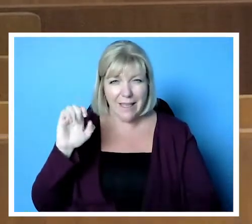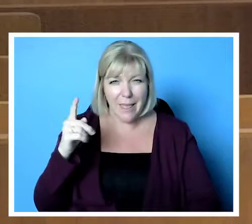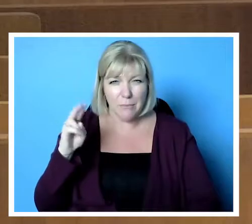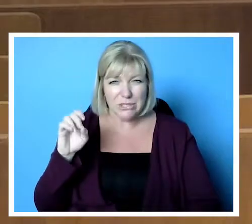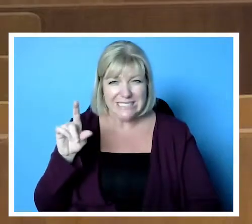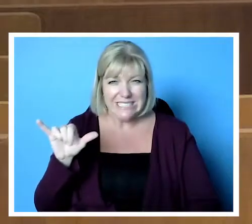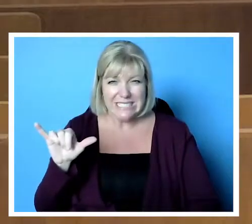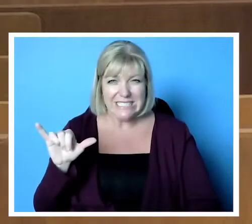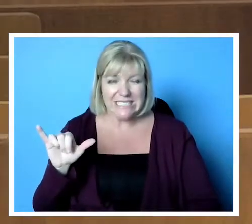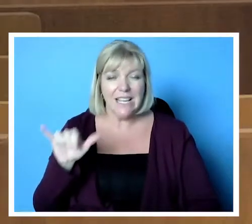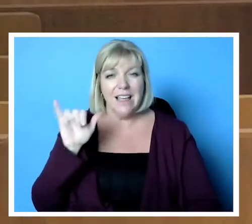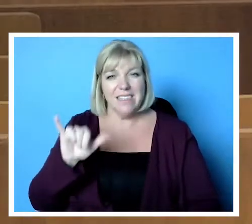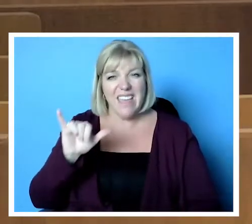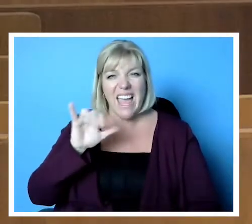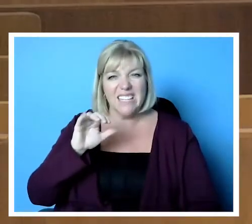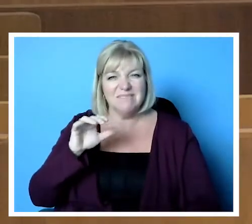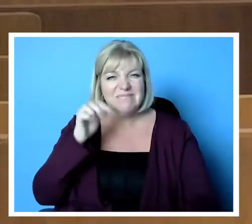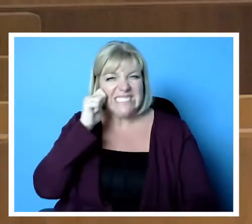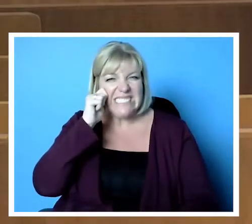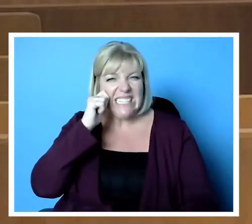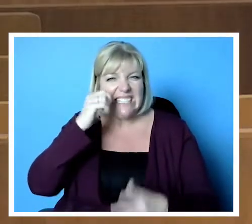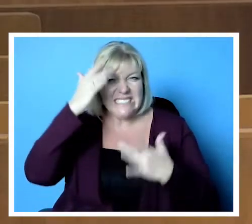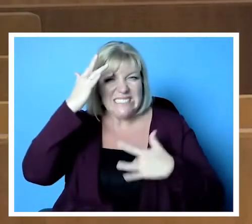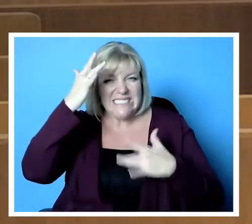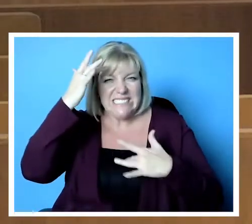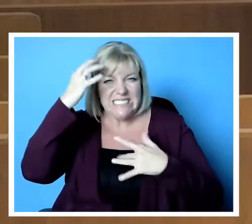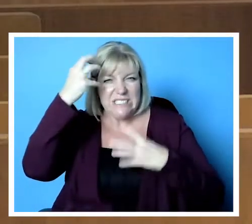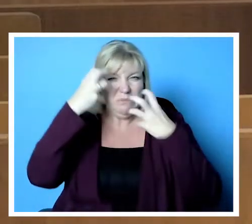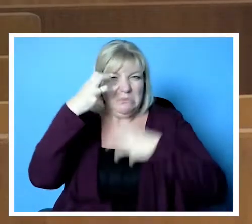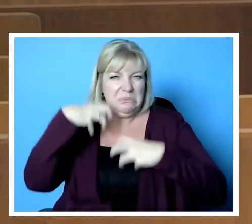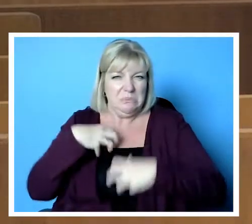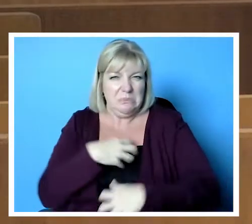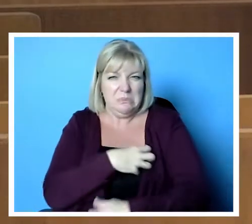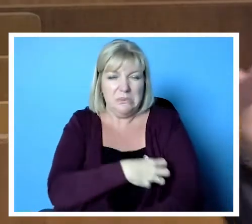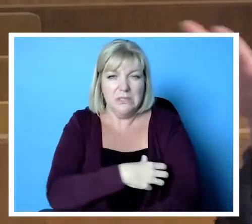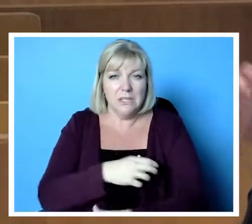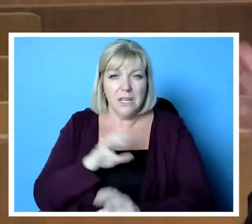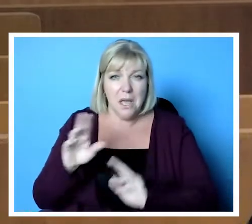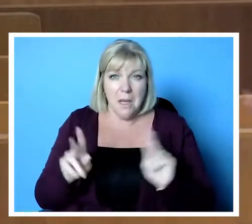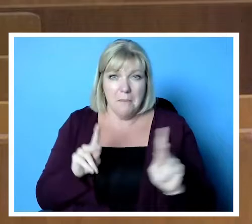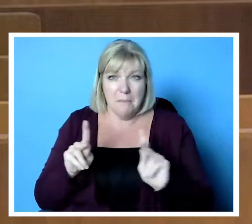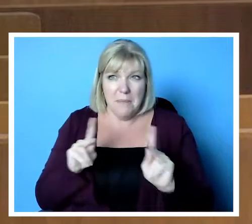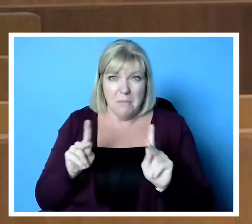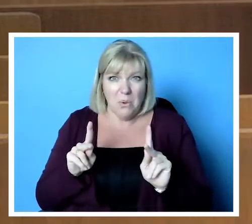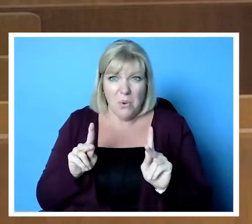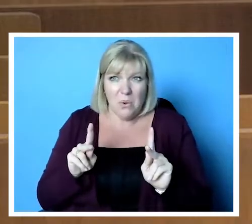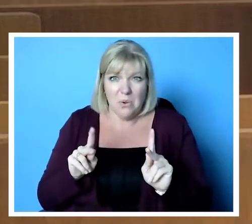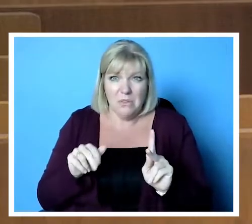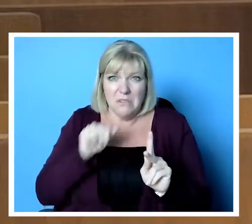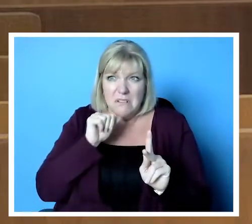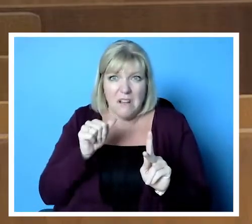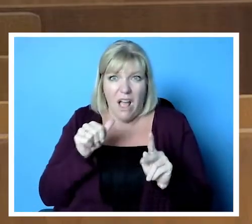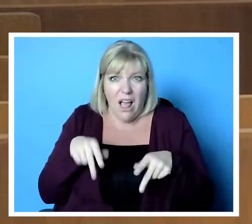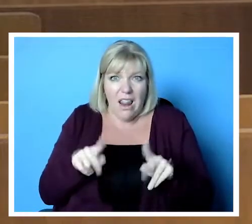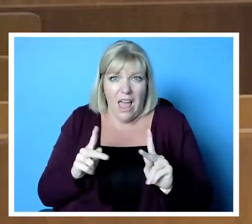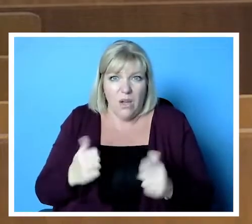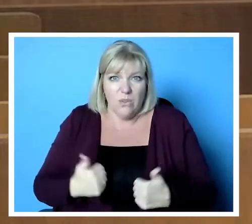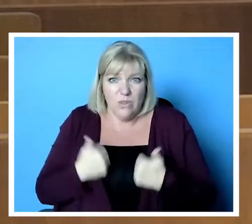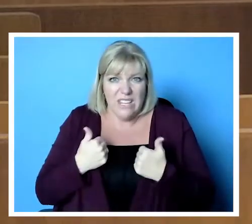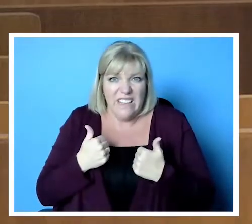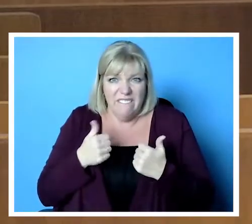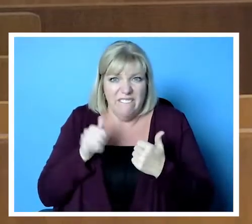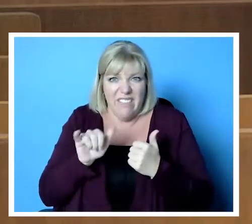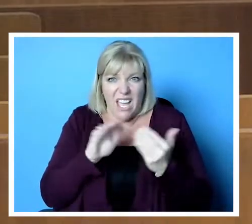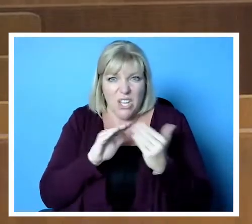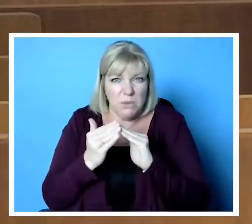term for contagious skin diseases that caused people to literally be cast out of their communities.